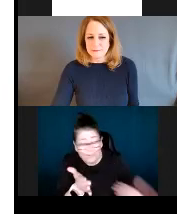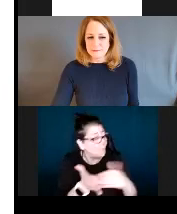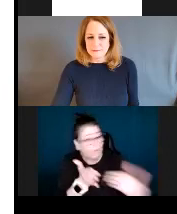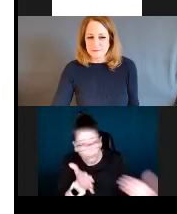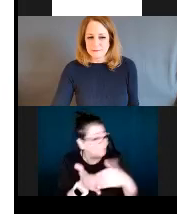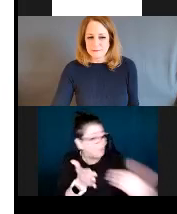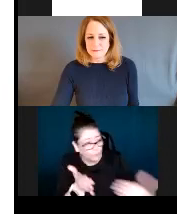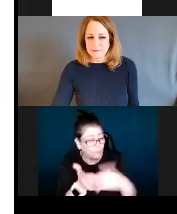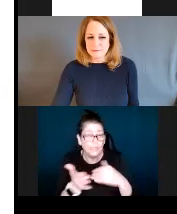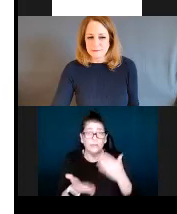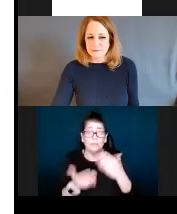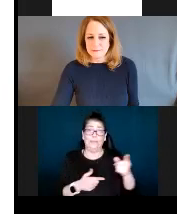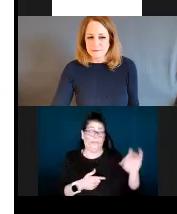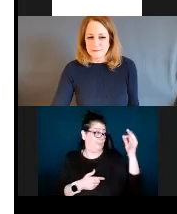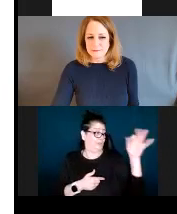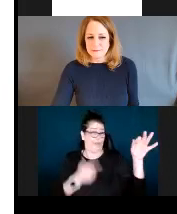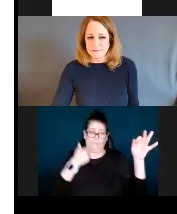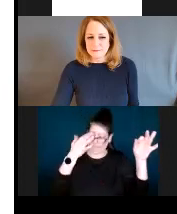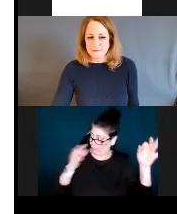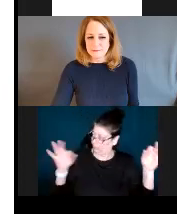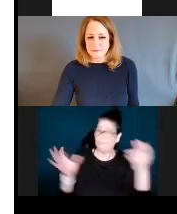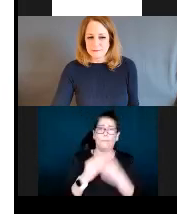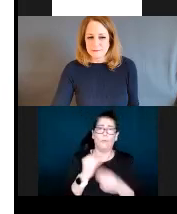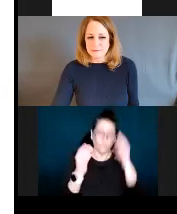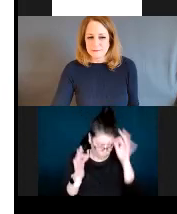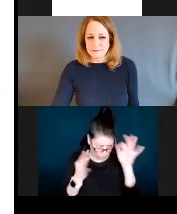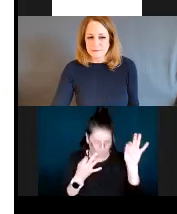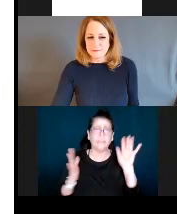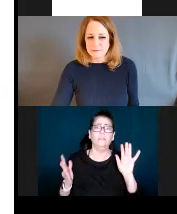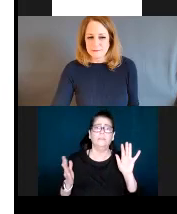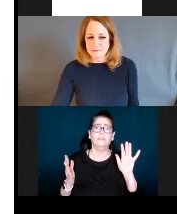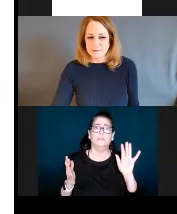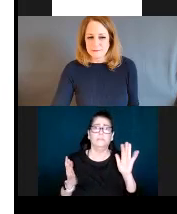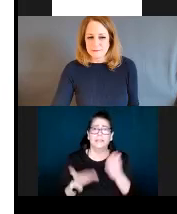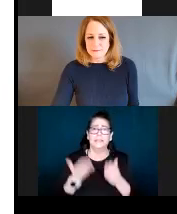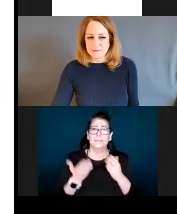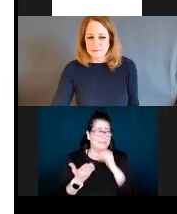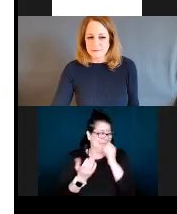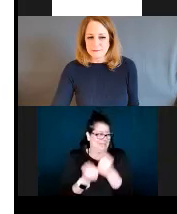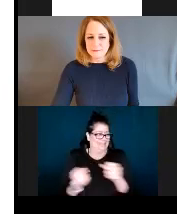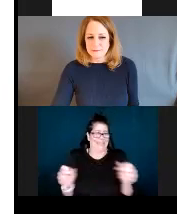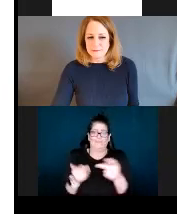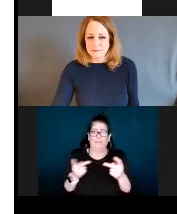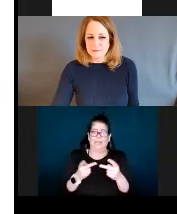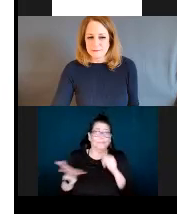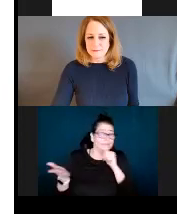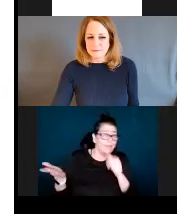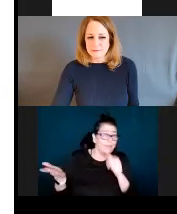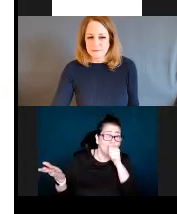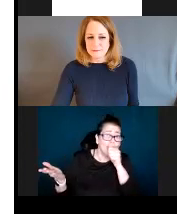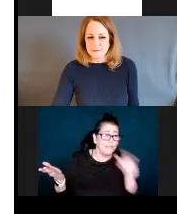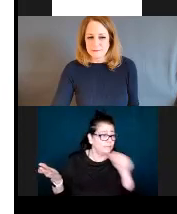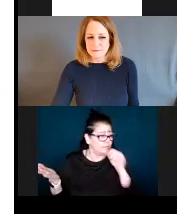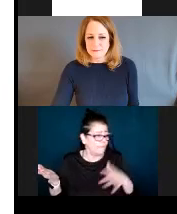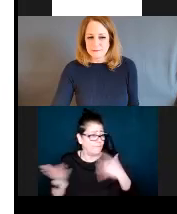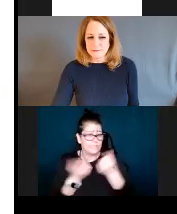by something. Maybe you're not in a safe place to talk or a private place that feels safe for the survivor.